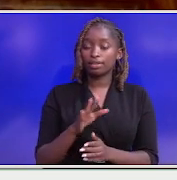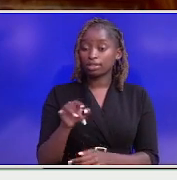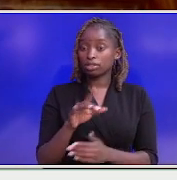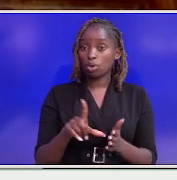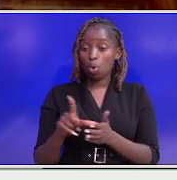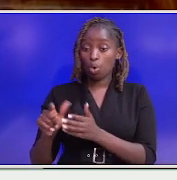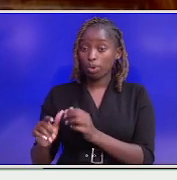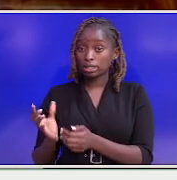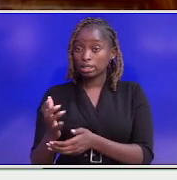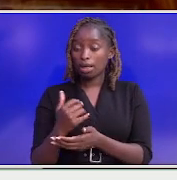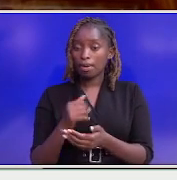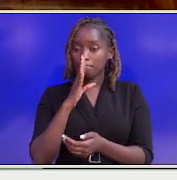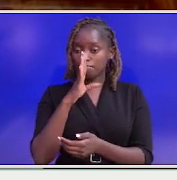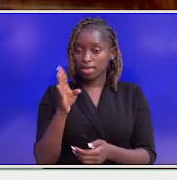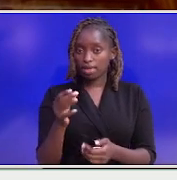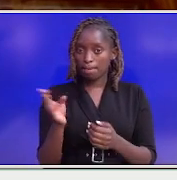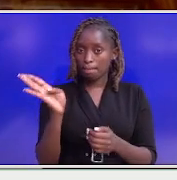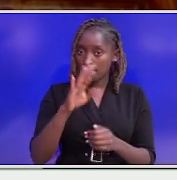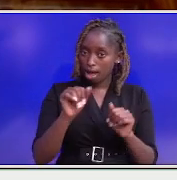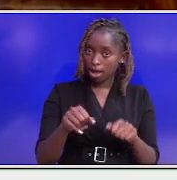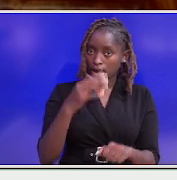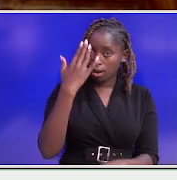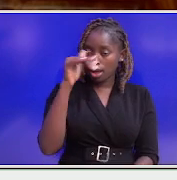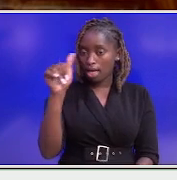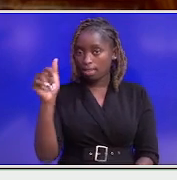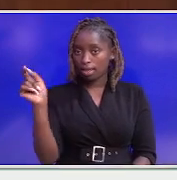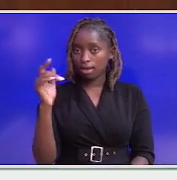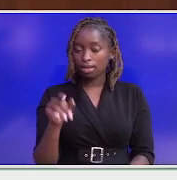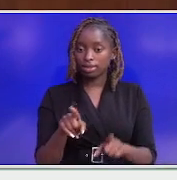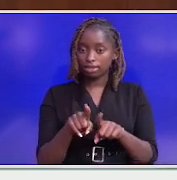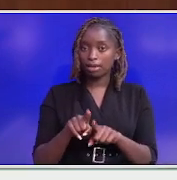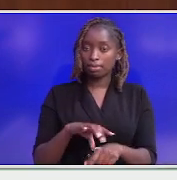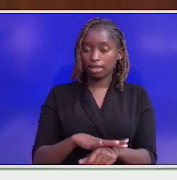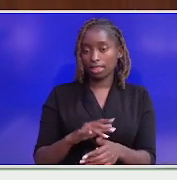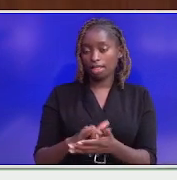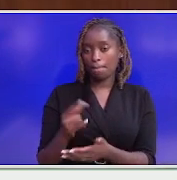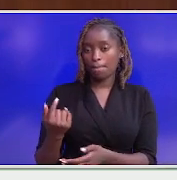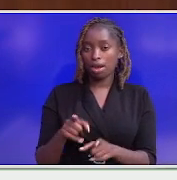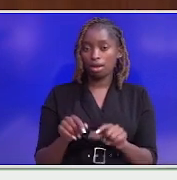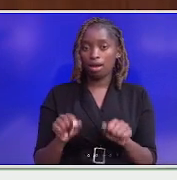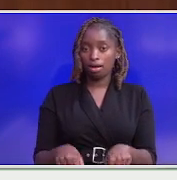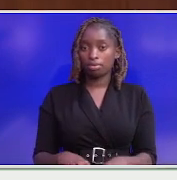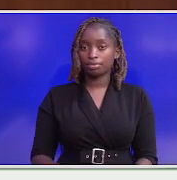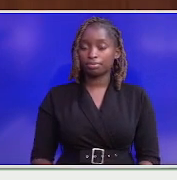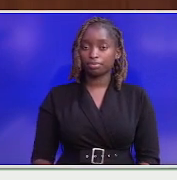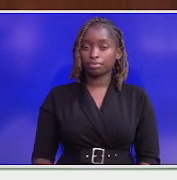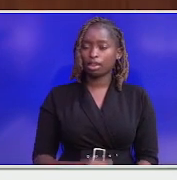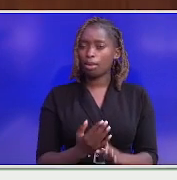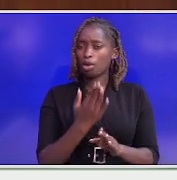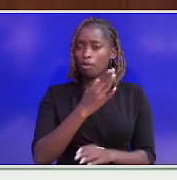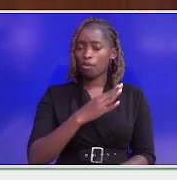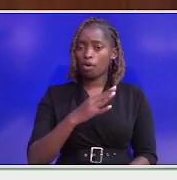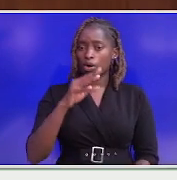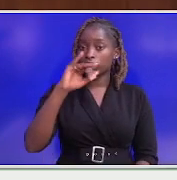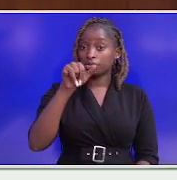a revolving fund so that other Kenyans are able to enjoy the money. Former Attorney General Justin Muturi, who faced the